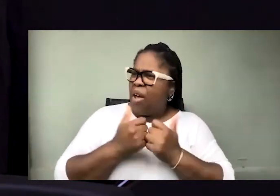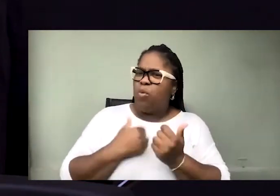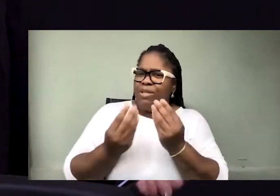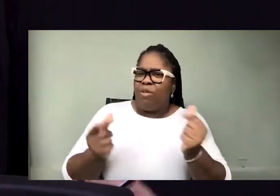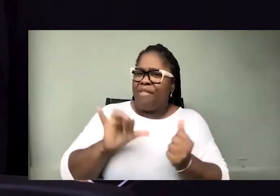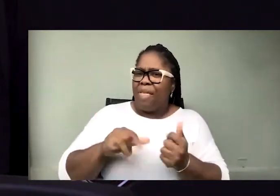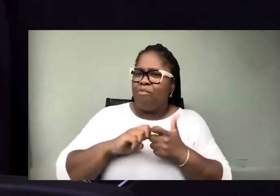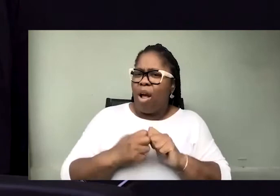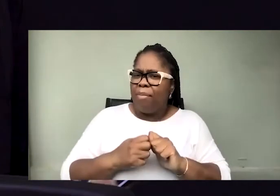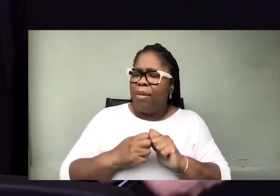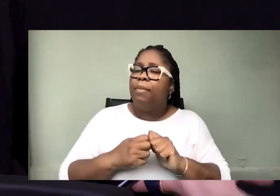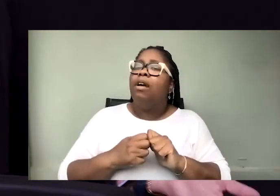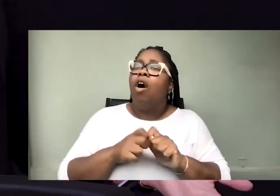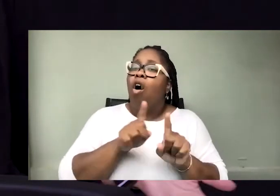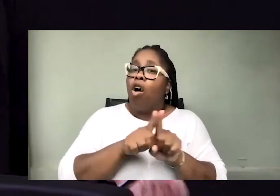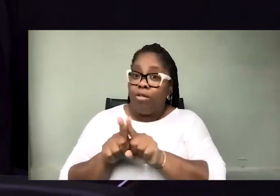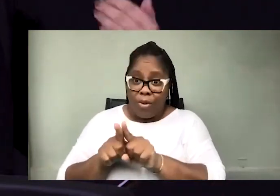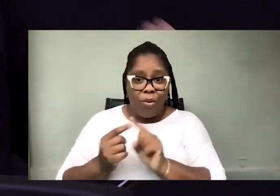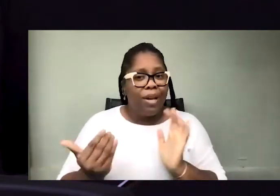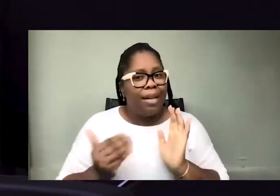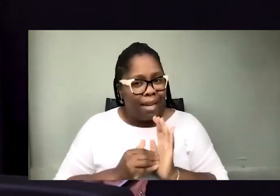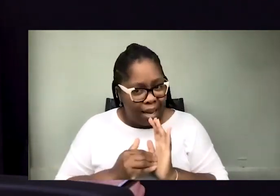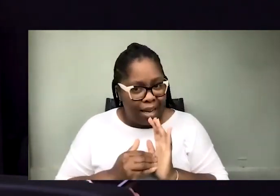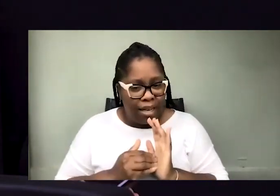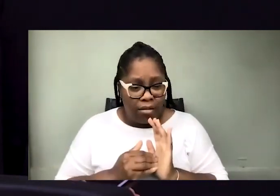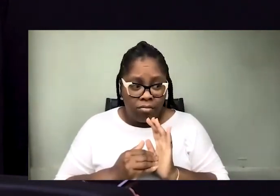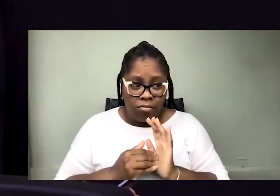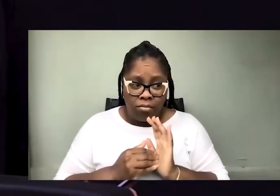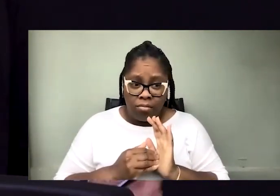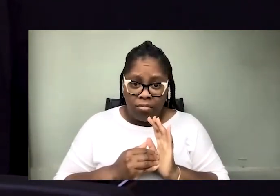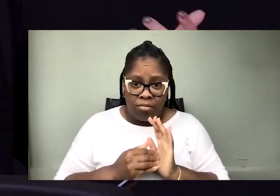those needs, but also, again, is it